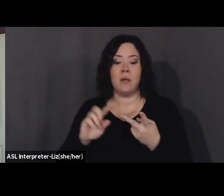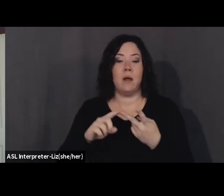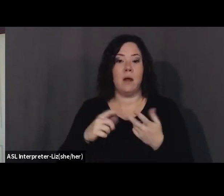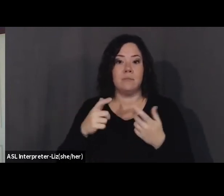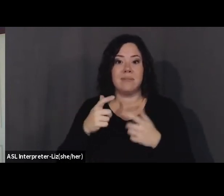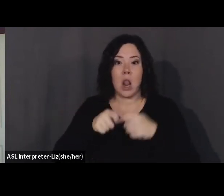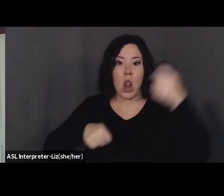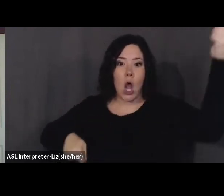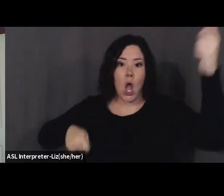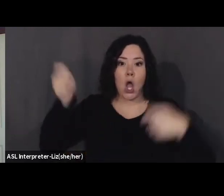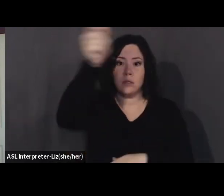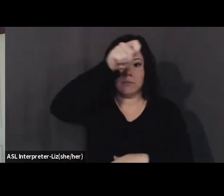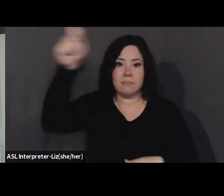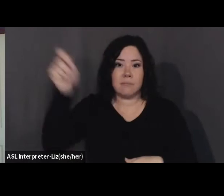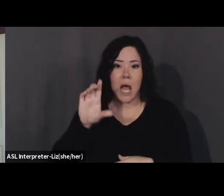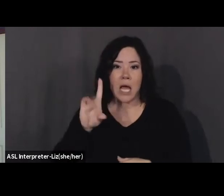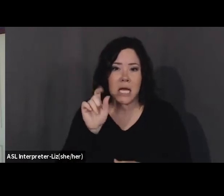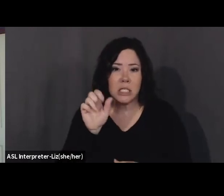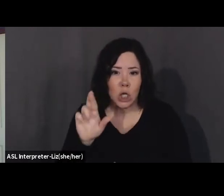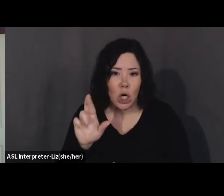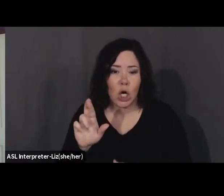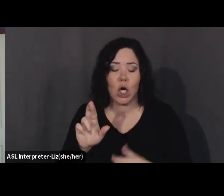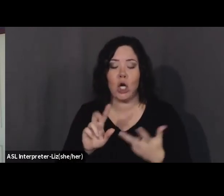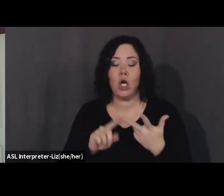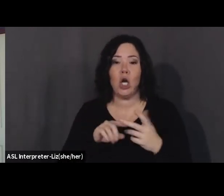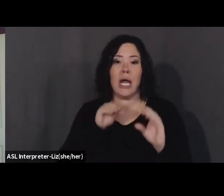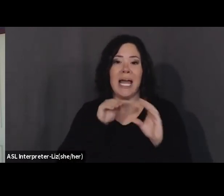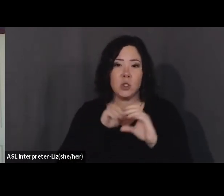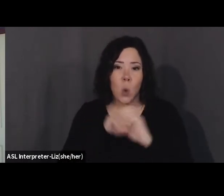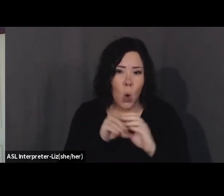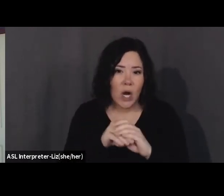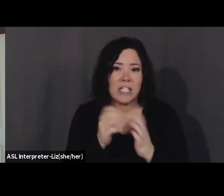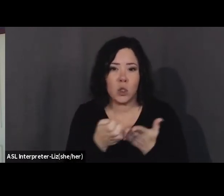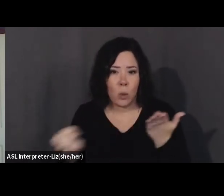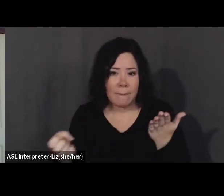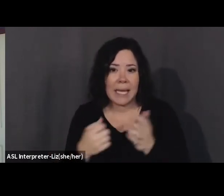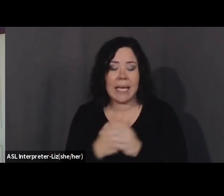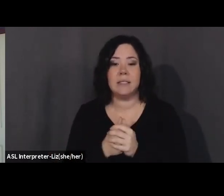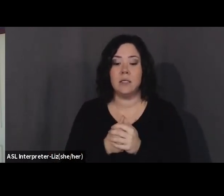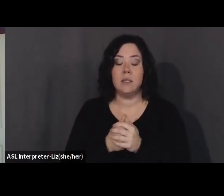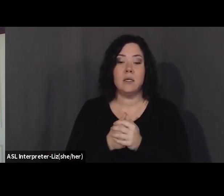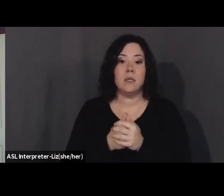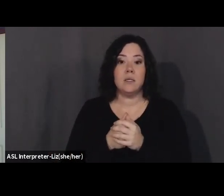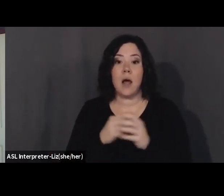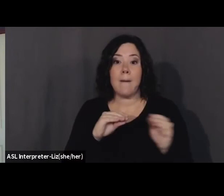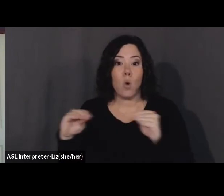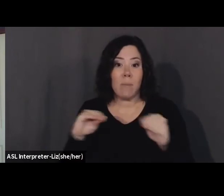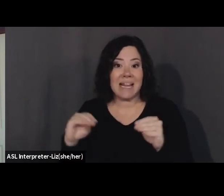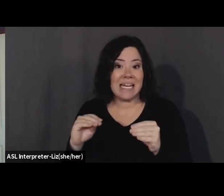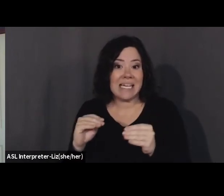storage equipment, mobility devices such as walkers and canes or wheelchair